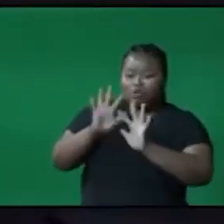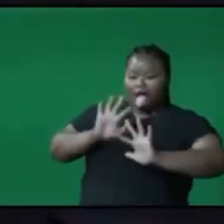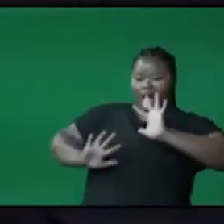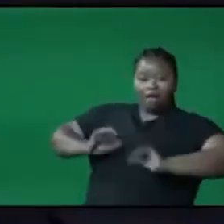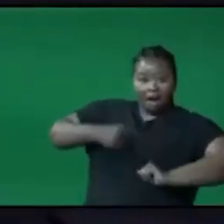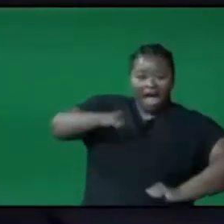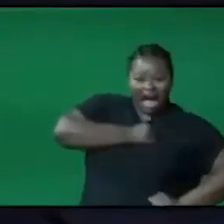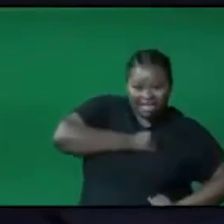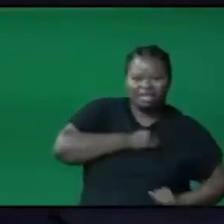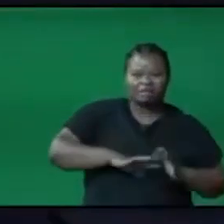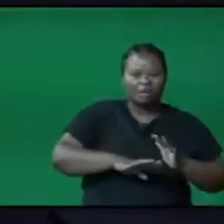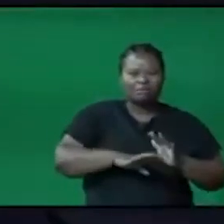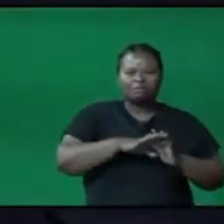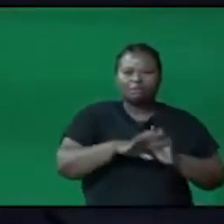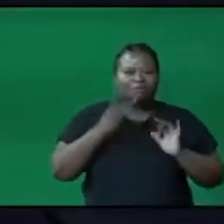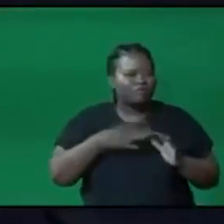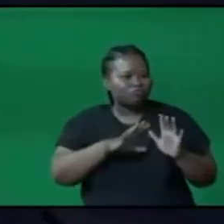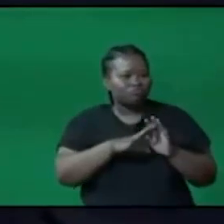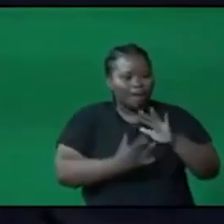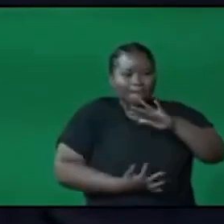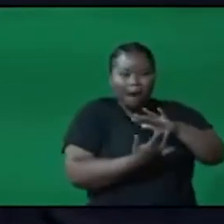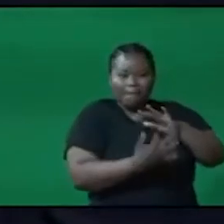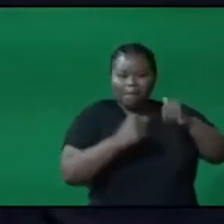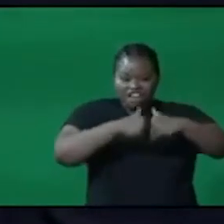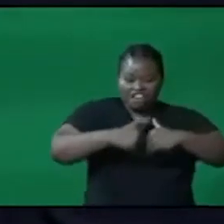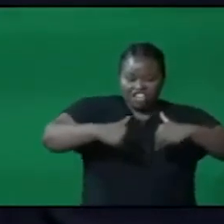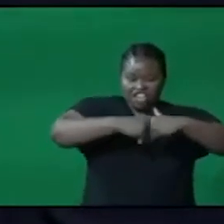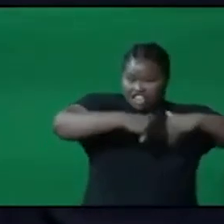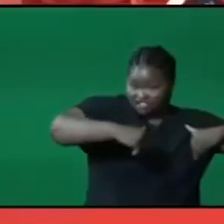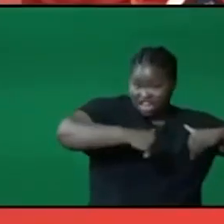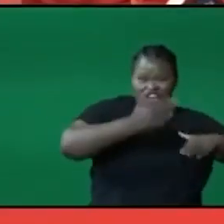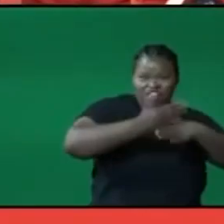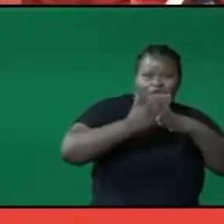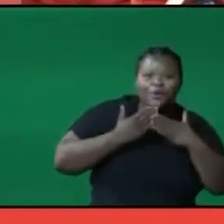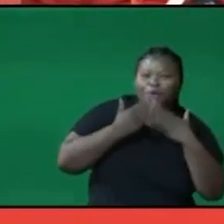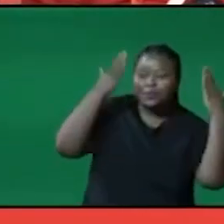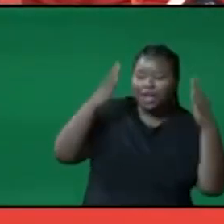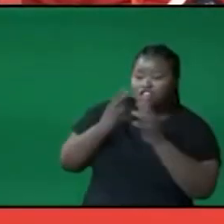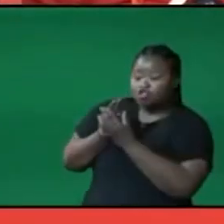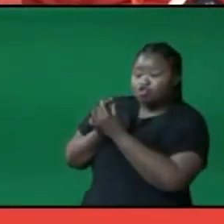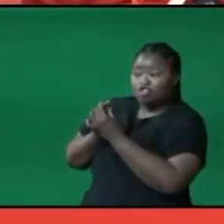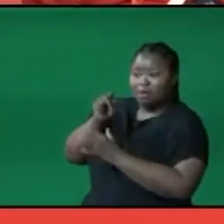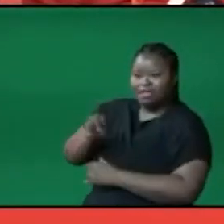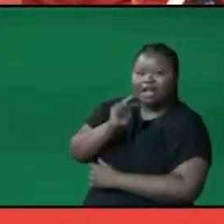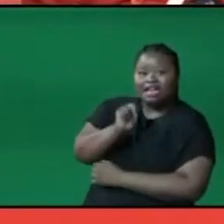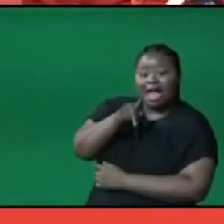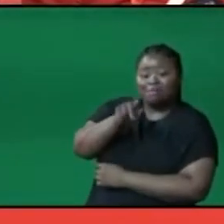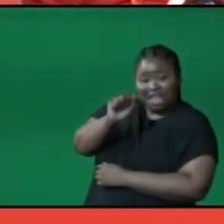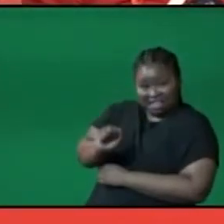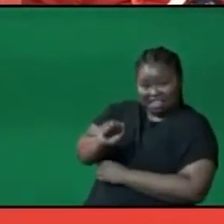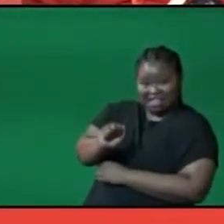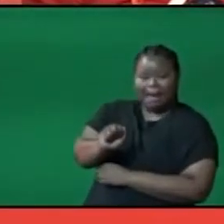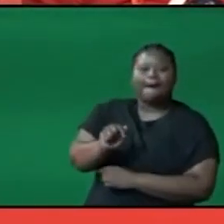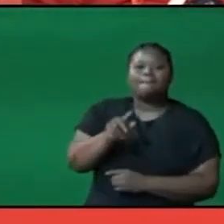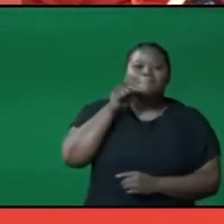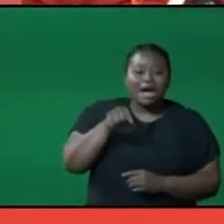were countless attempts to inspire division, factionalism, and disunity ahead of this National People's Assembly.